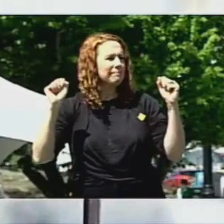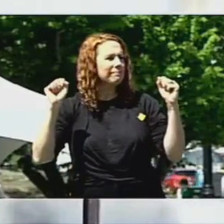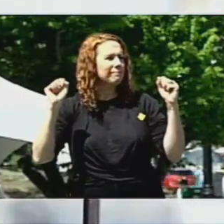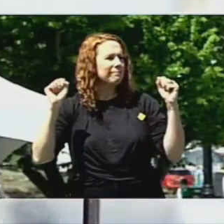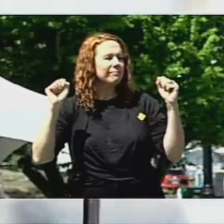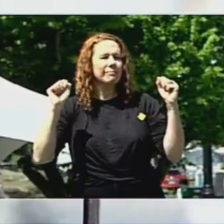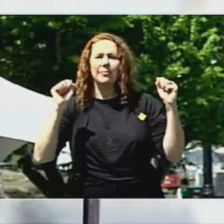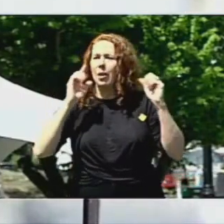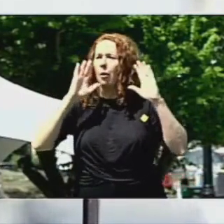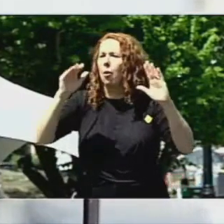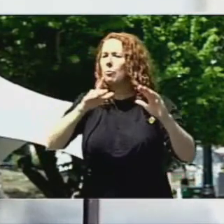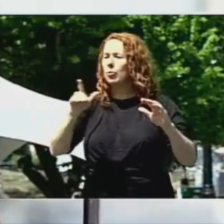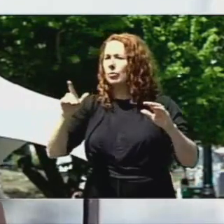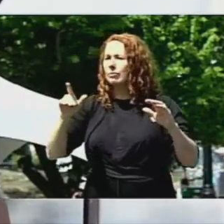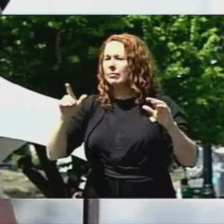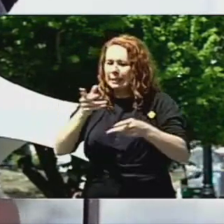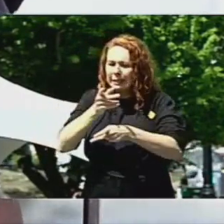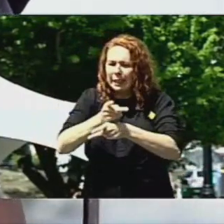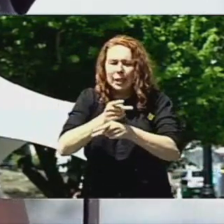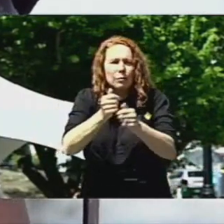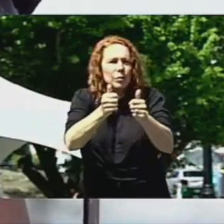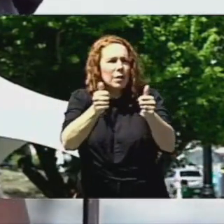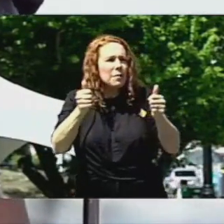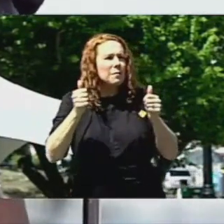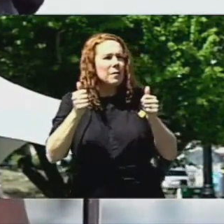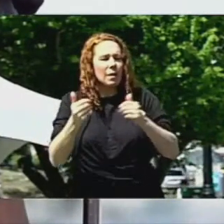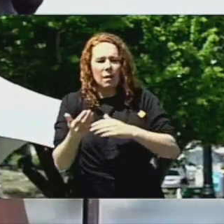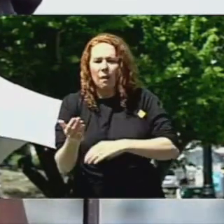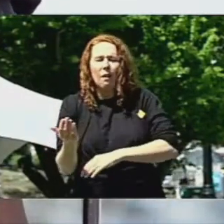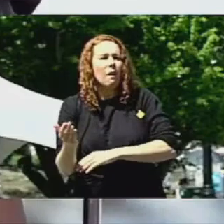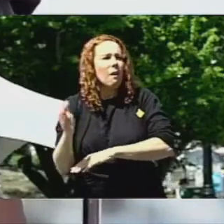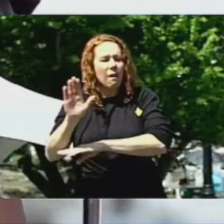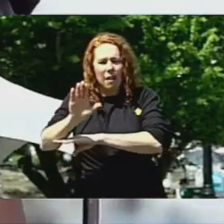May you continue to look after yourself throughout the day.